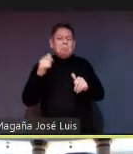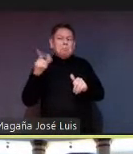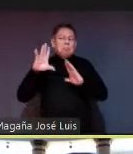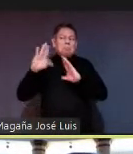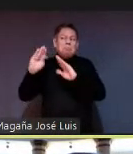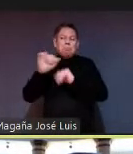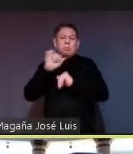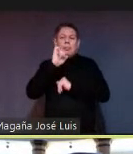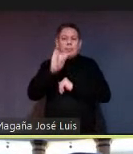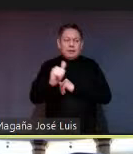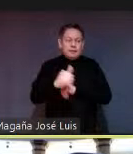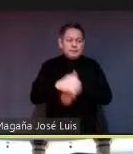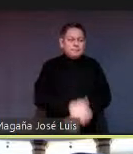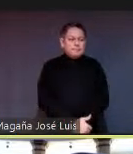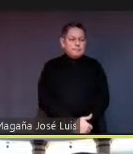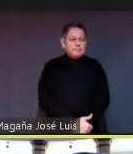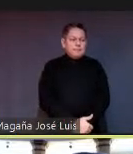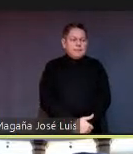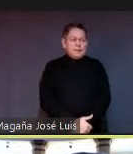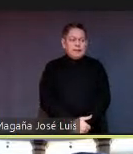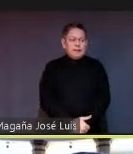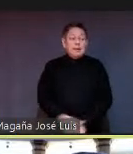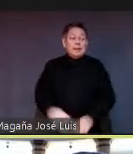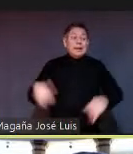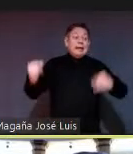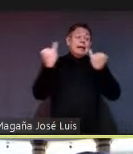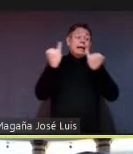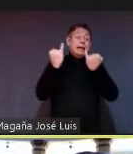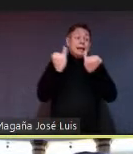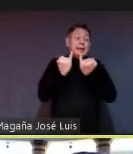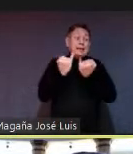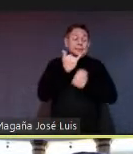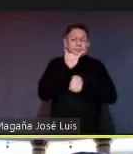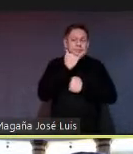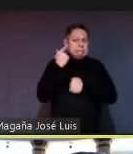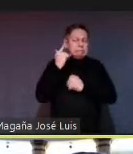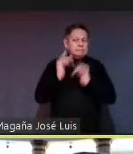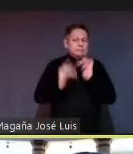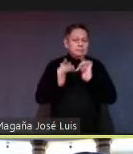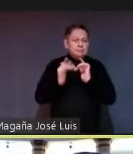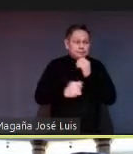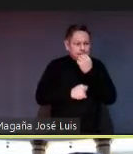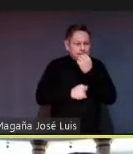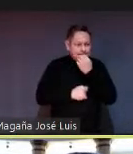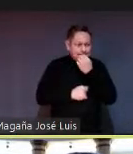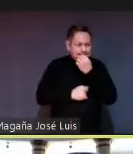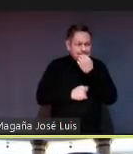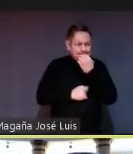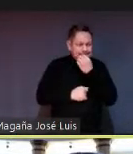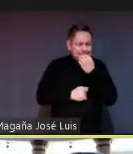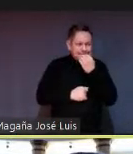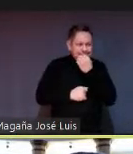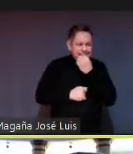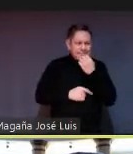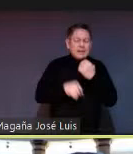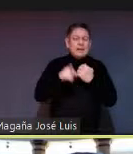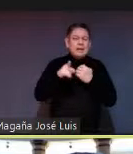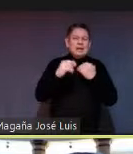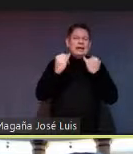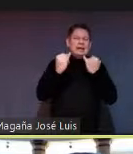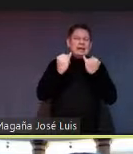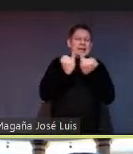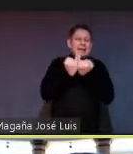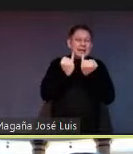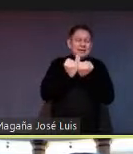centers. We had to change our accreditation system. We saw that we required comprehensive training